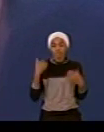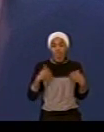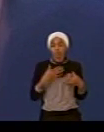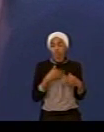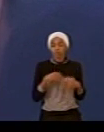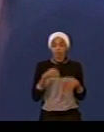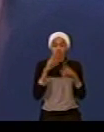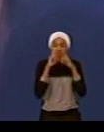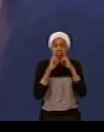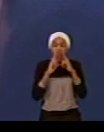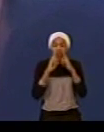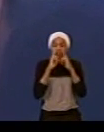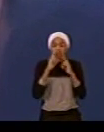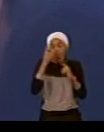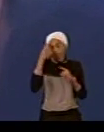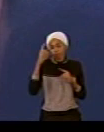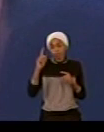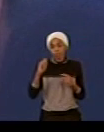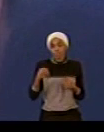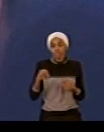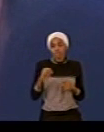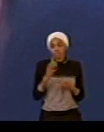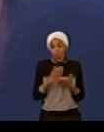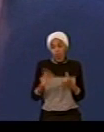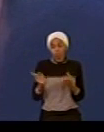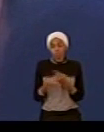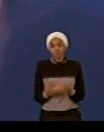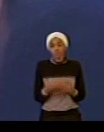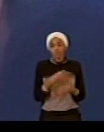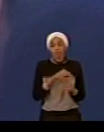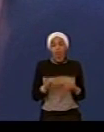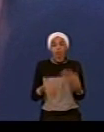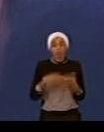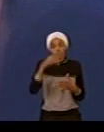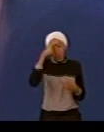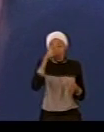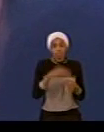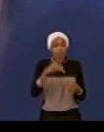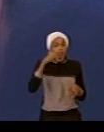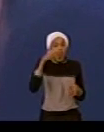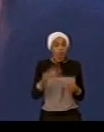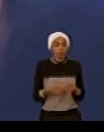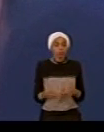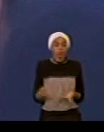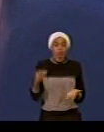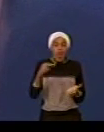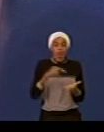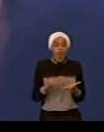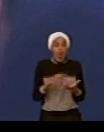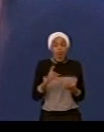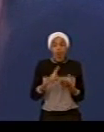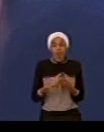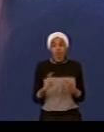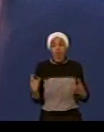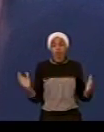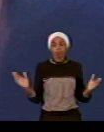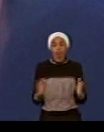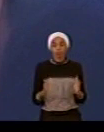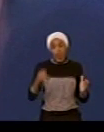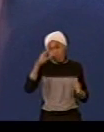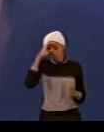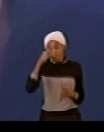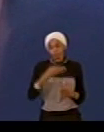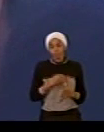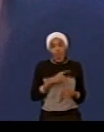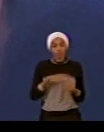for his son many days. And all his sons and all his daughters rose up to comfort him, but he refused